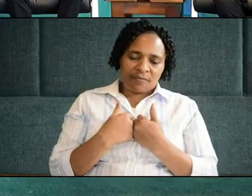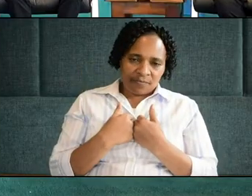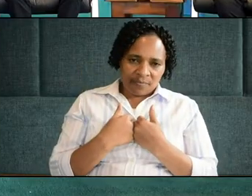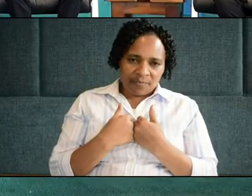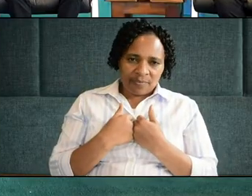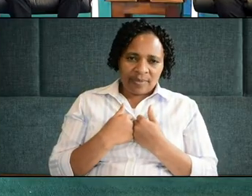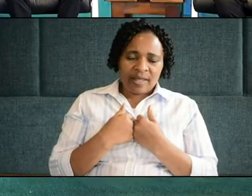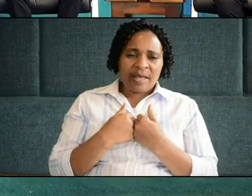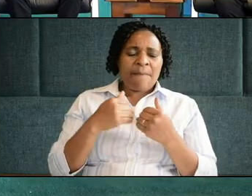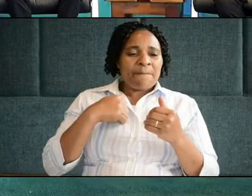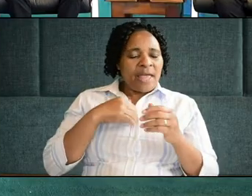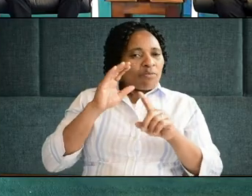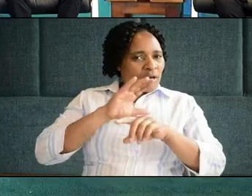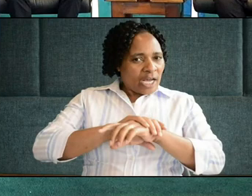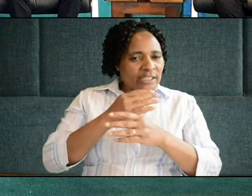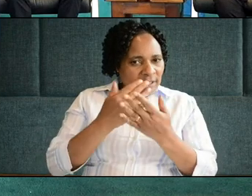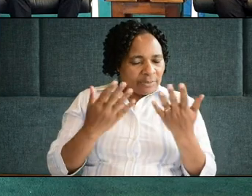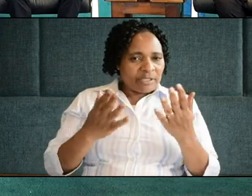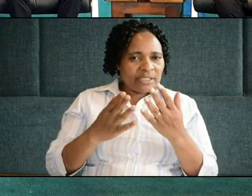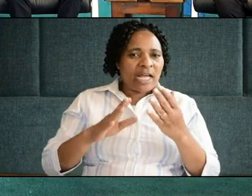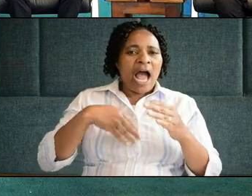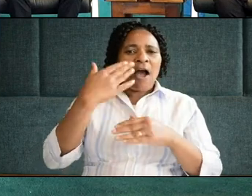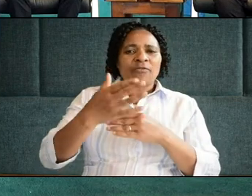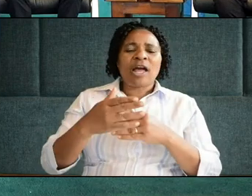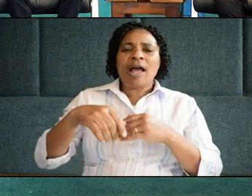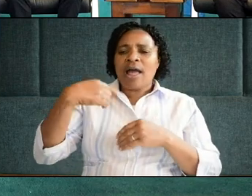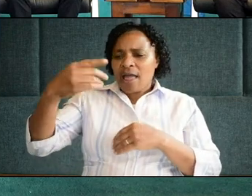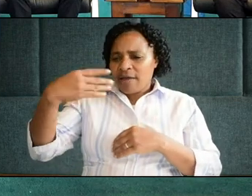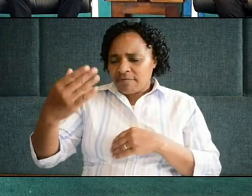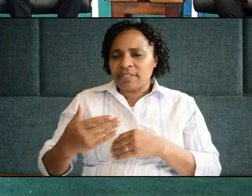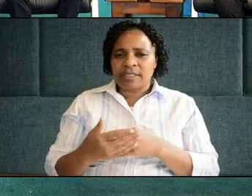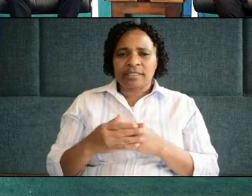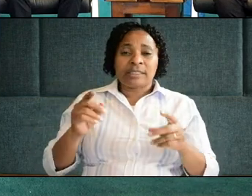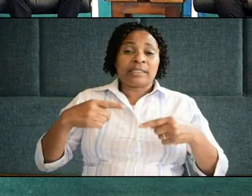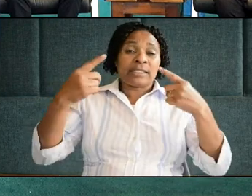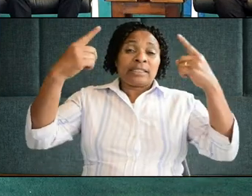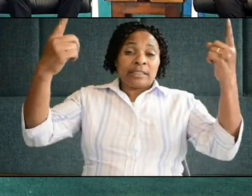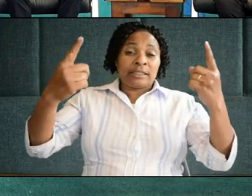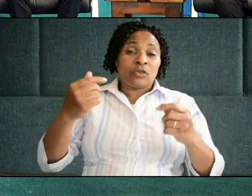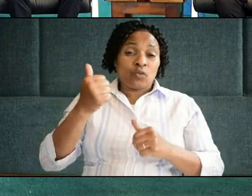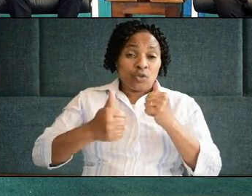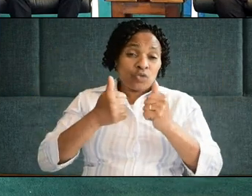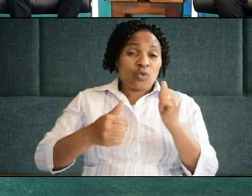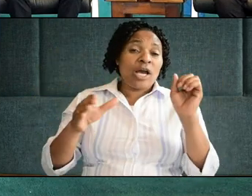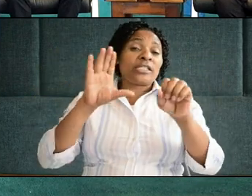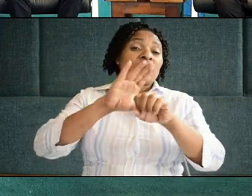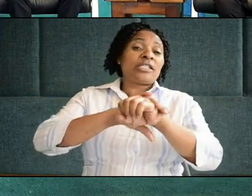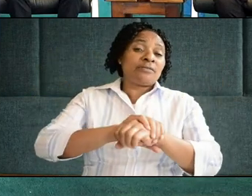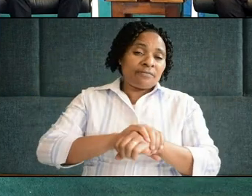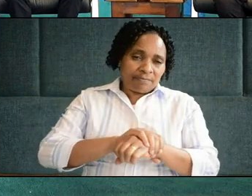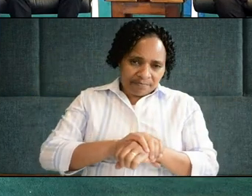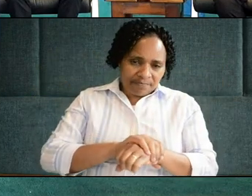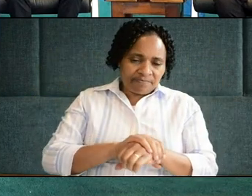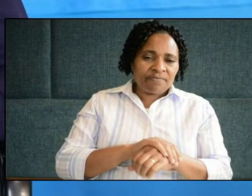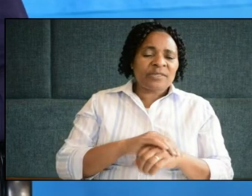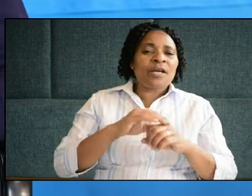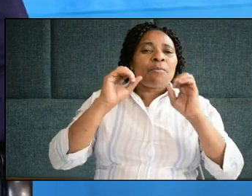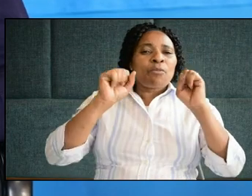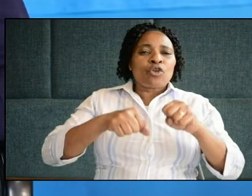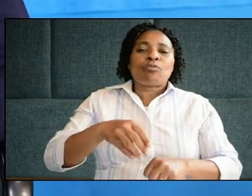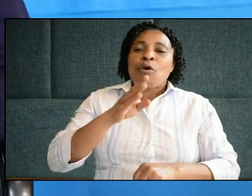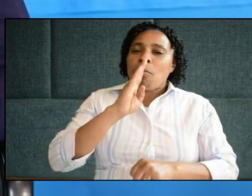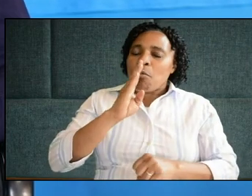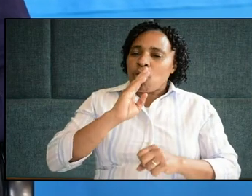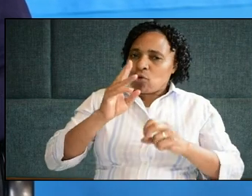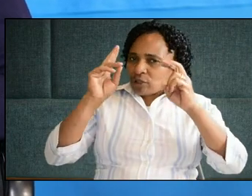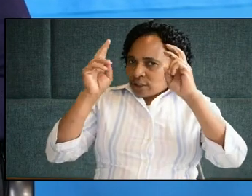other words, what I'm getting is, after every success that we may achieve, we can borrow the